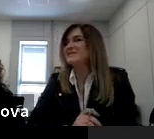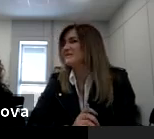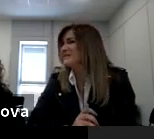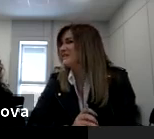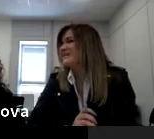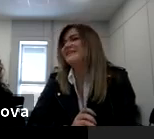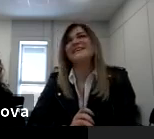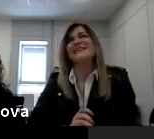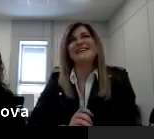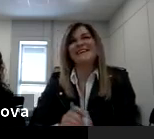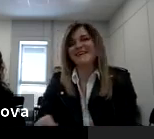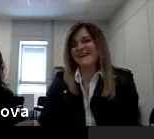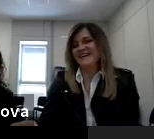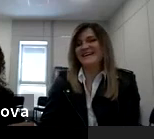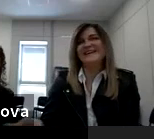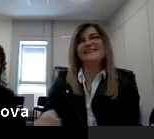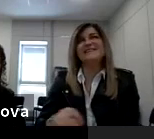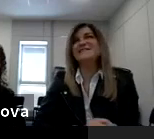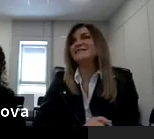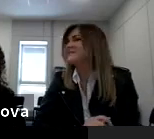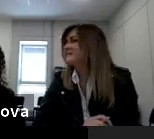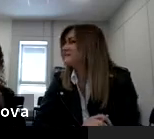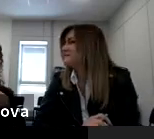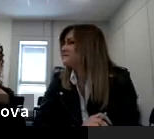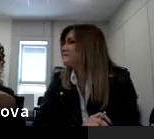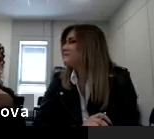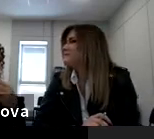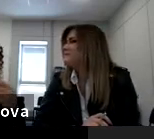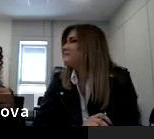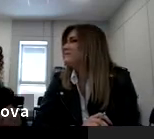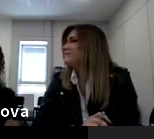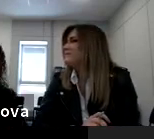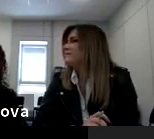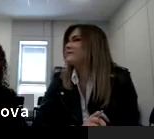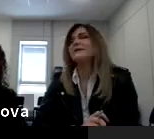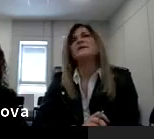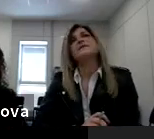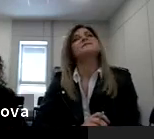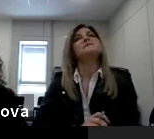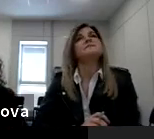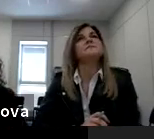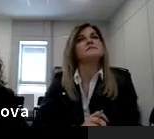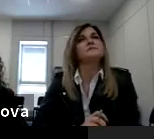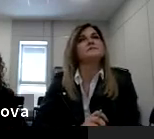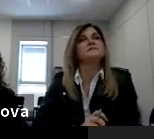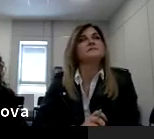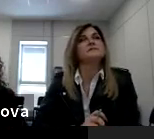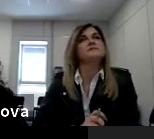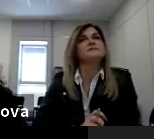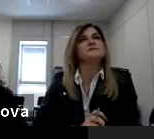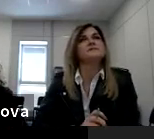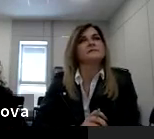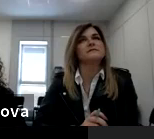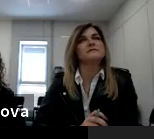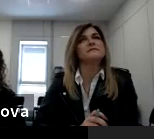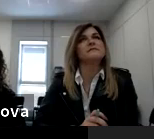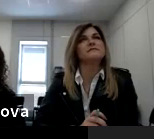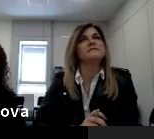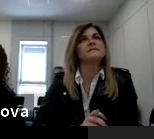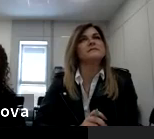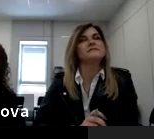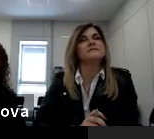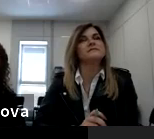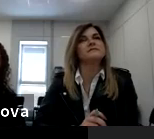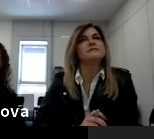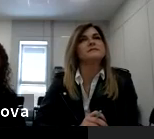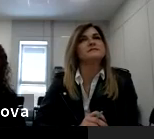told my secret. Because we are working with such projects, and we usually say just up